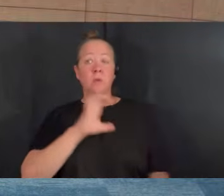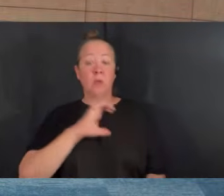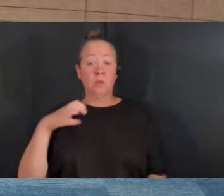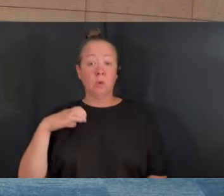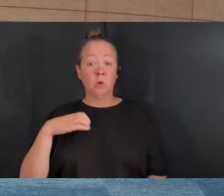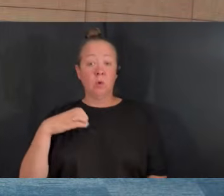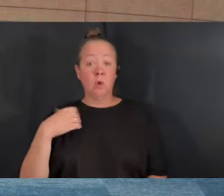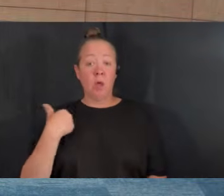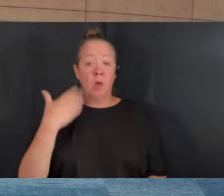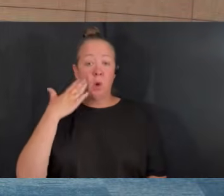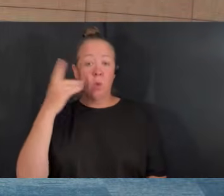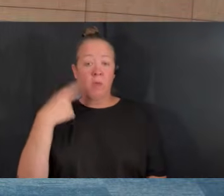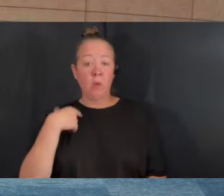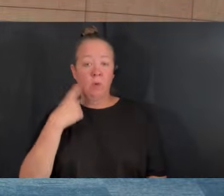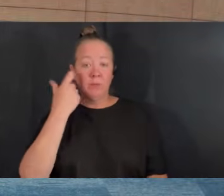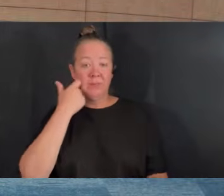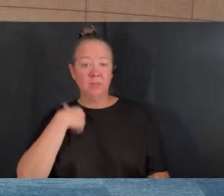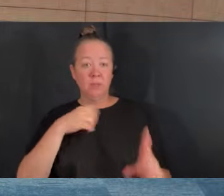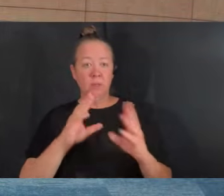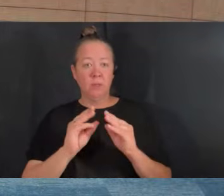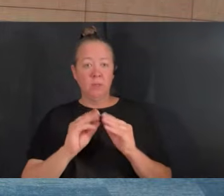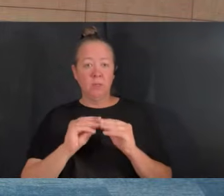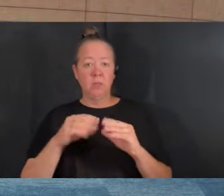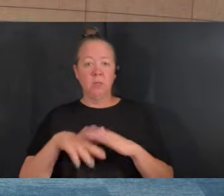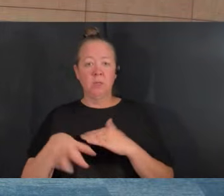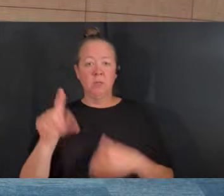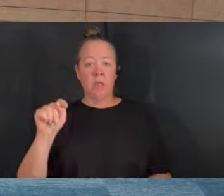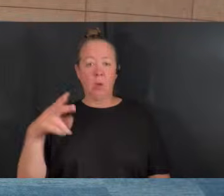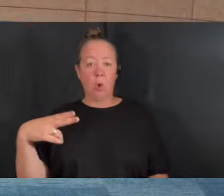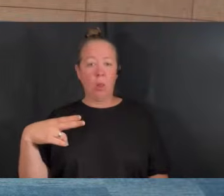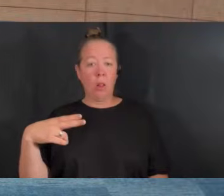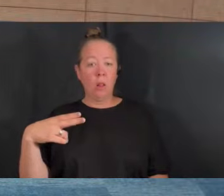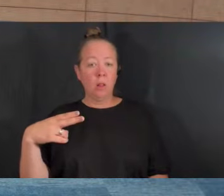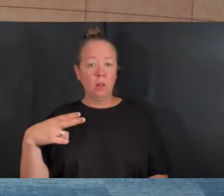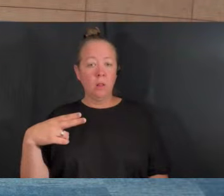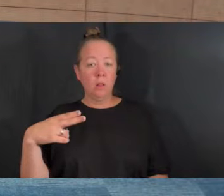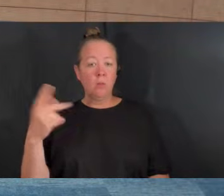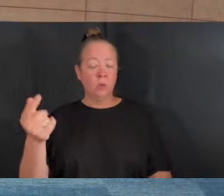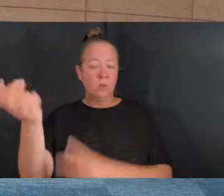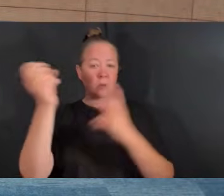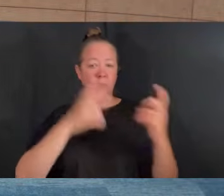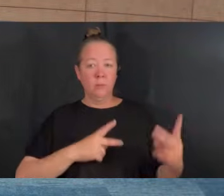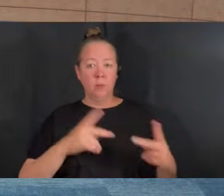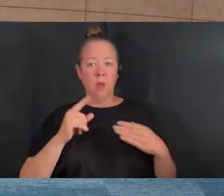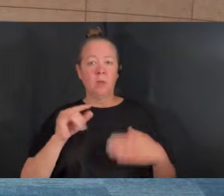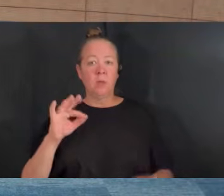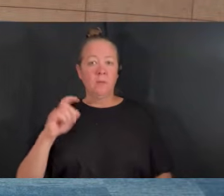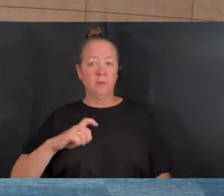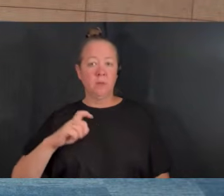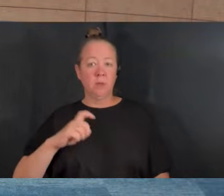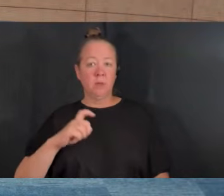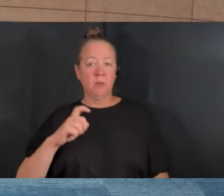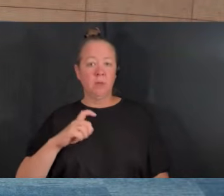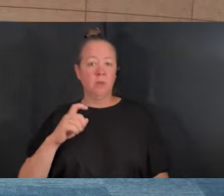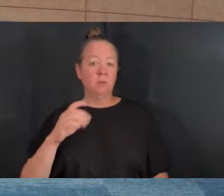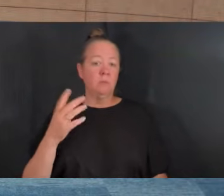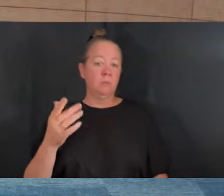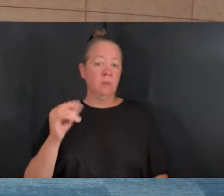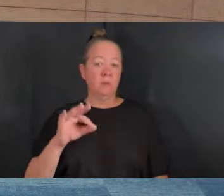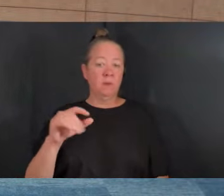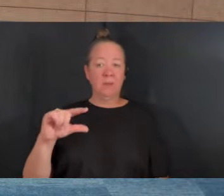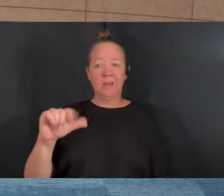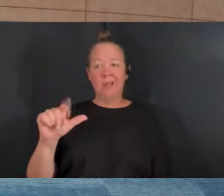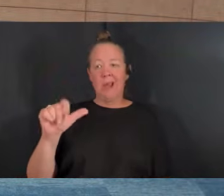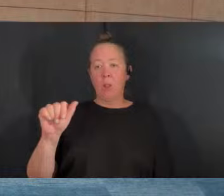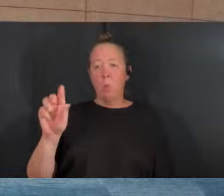Okay, we can come back to it if Mr. Galloway, you or Ms. White would like her to give